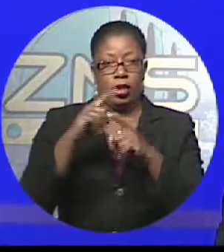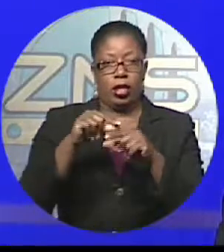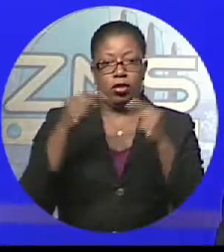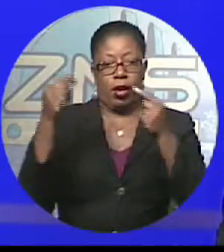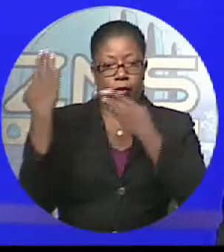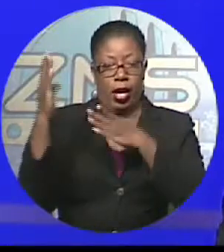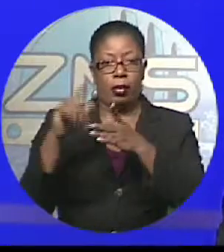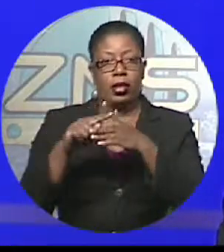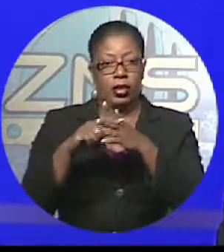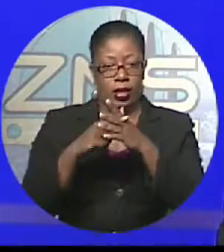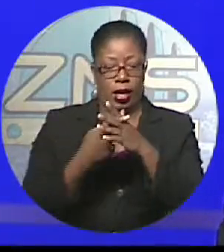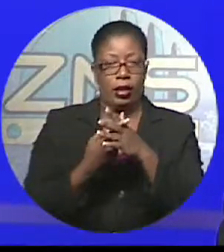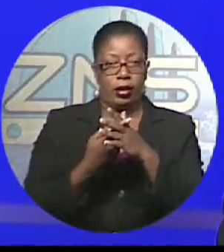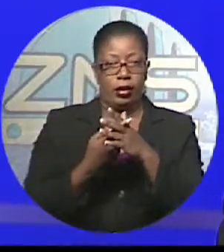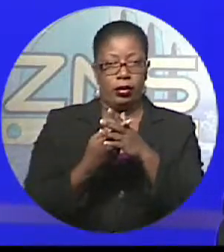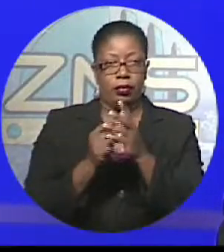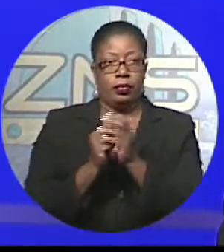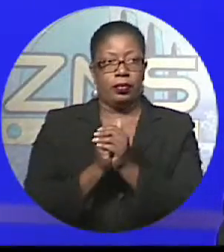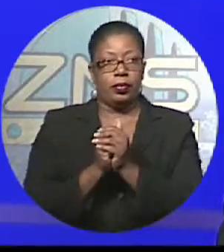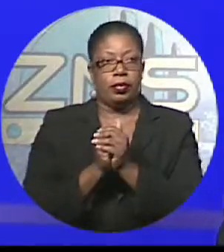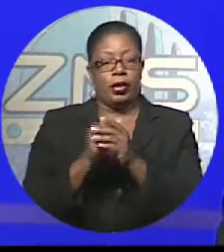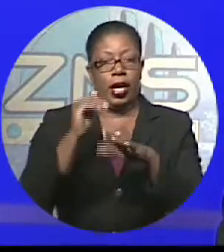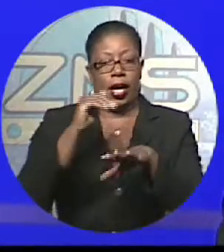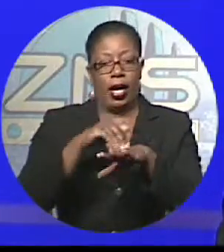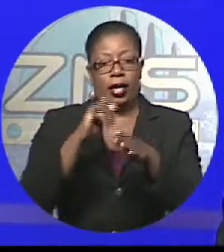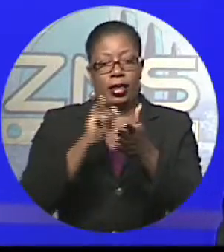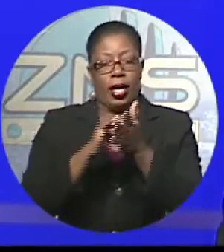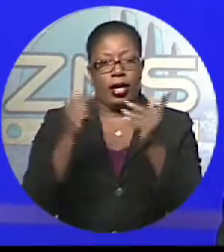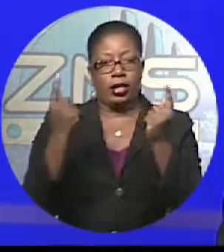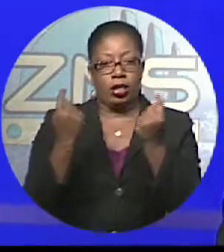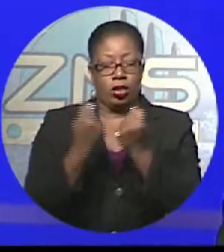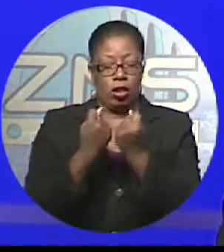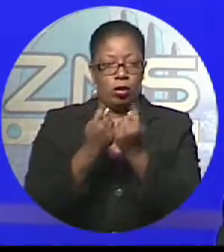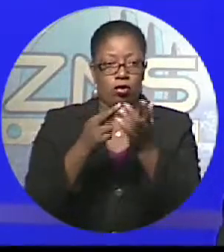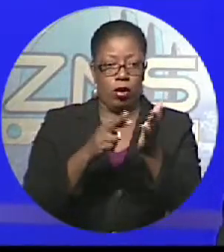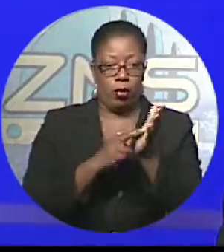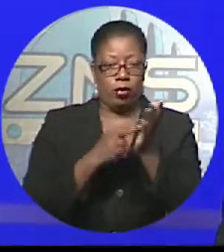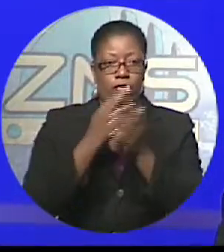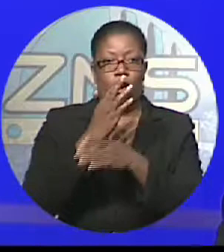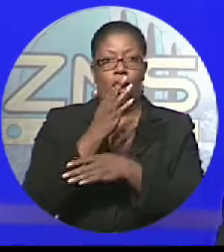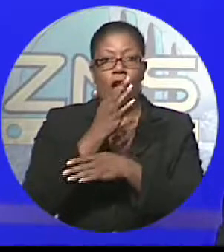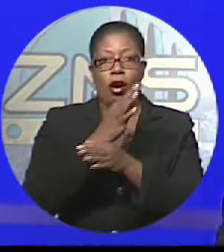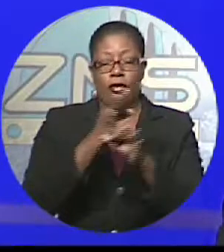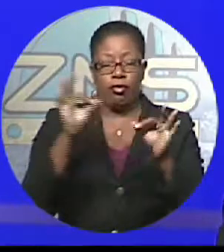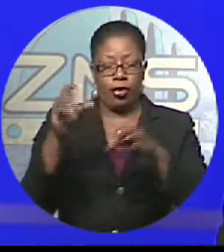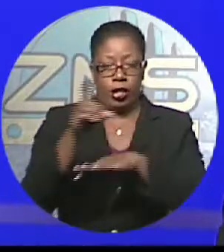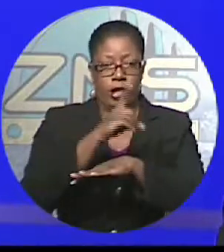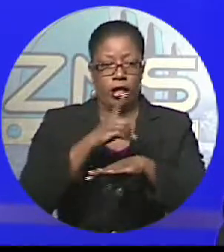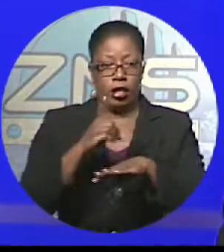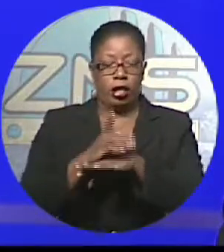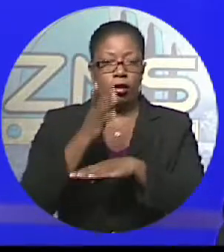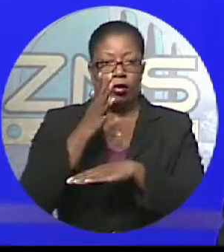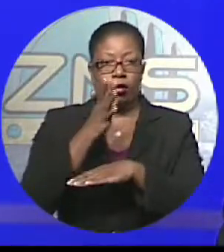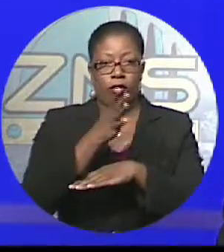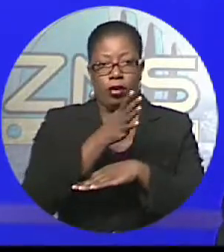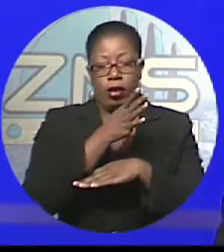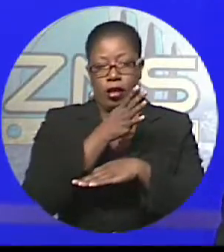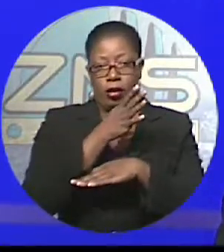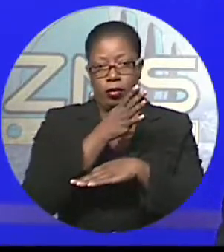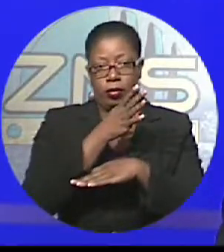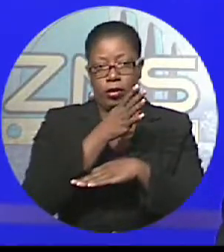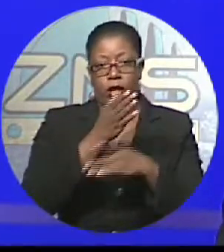Todd Isaacs Jr. made his presence felt at the tournament as a representative for Freedom Farm, and due to his hard work and